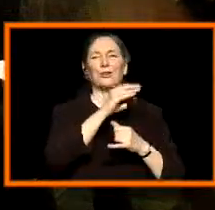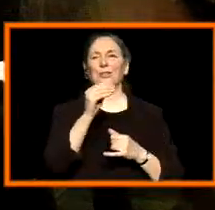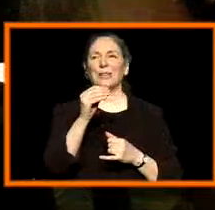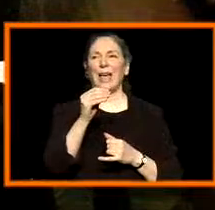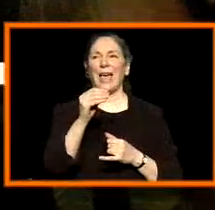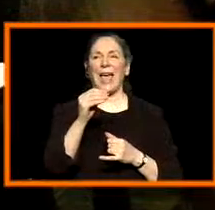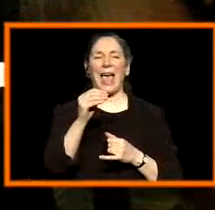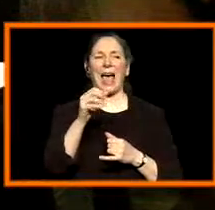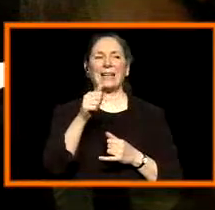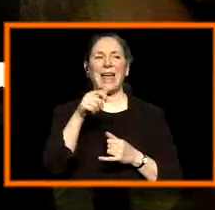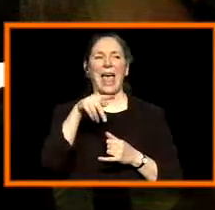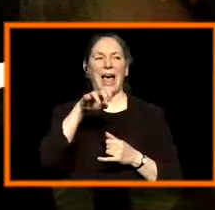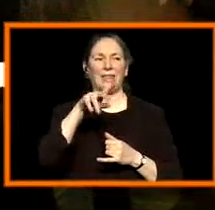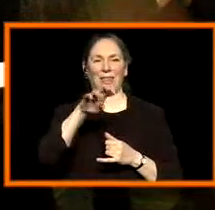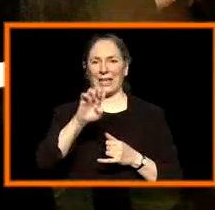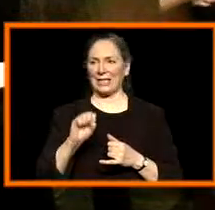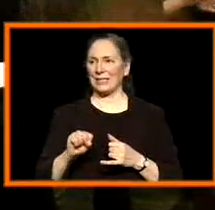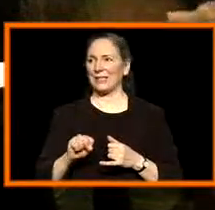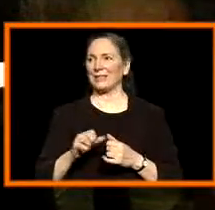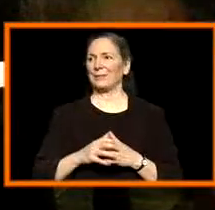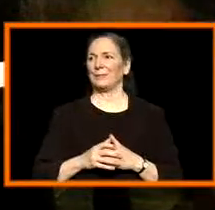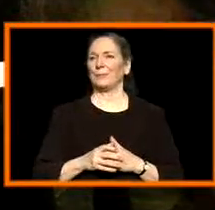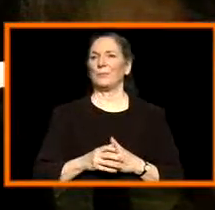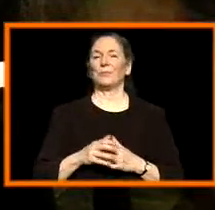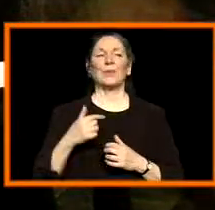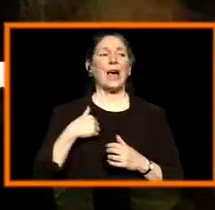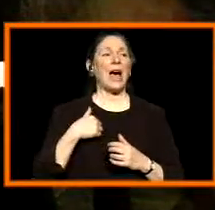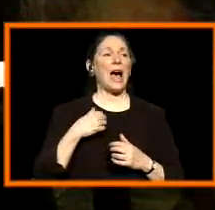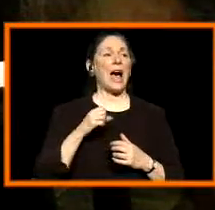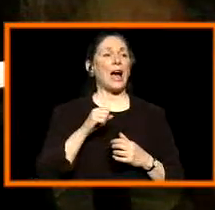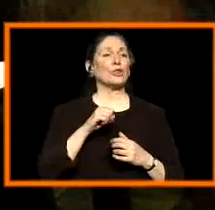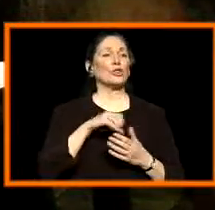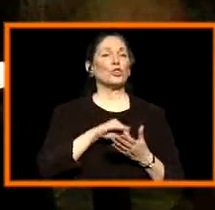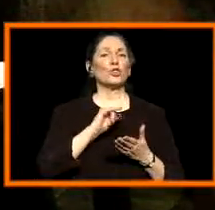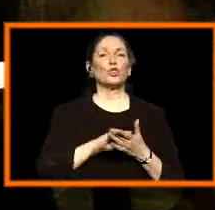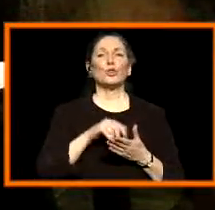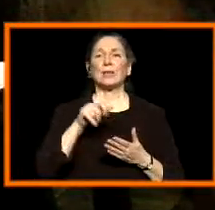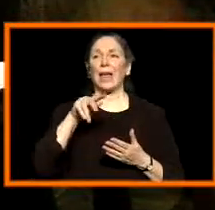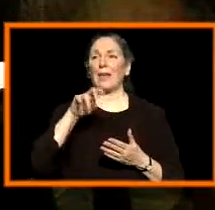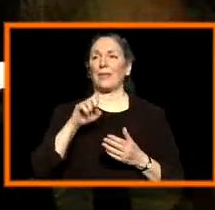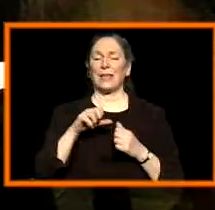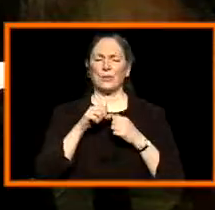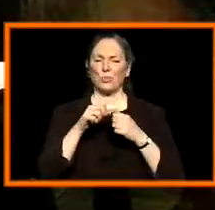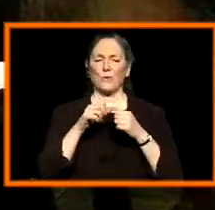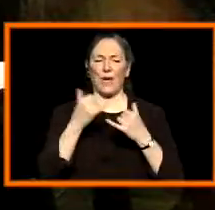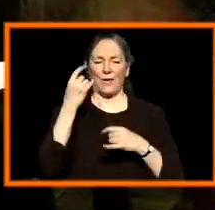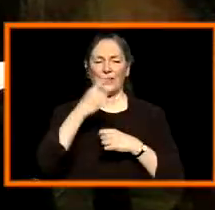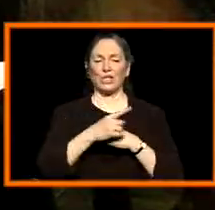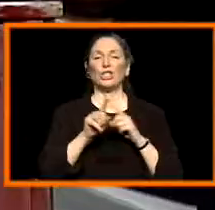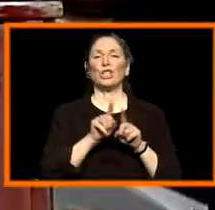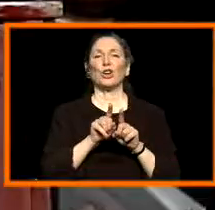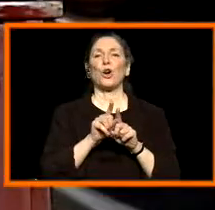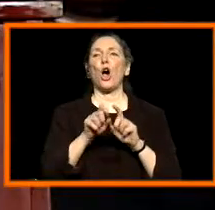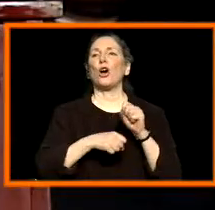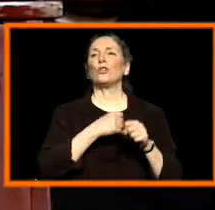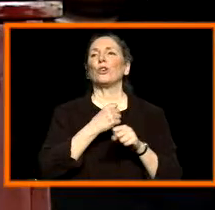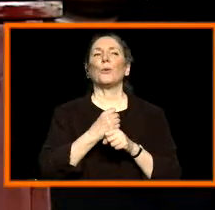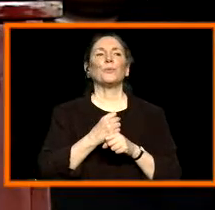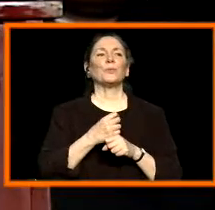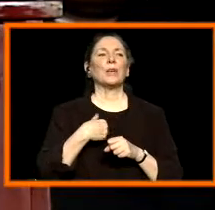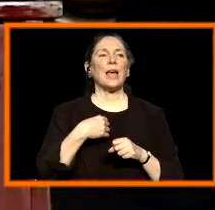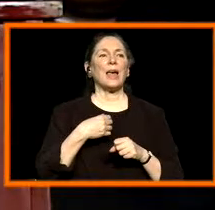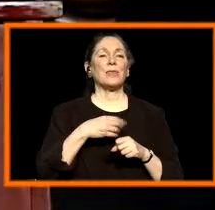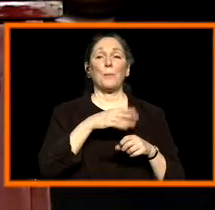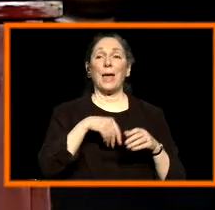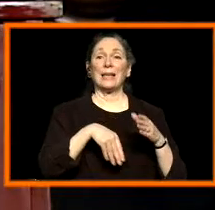and athletes. Our student athletes prevailed this year as well. Our men's